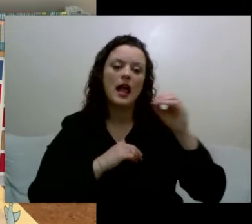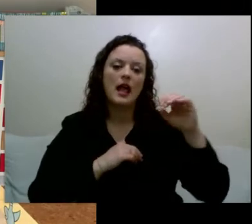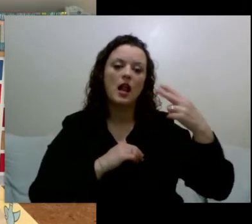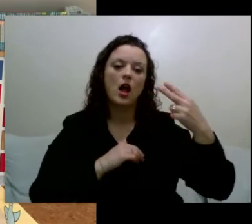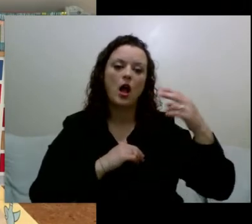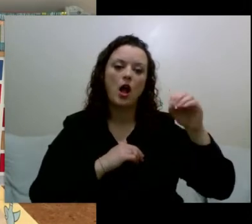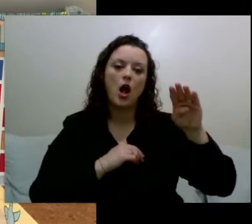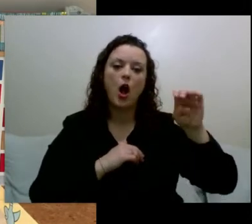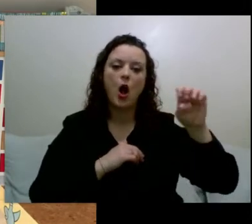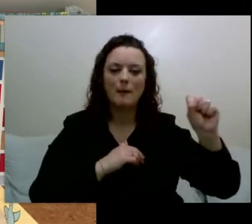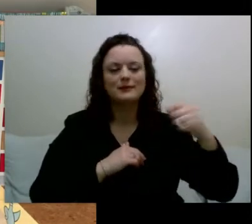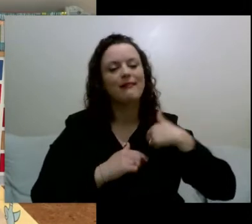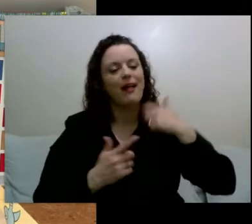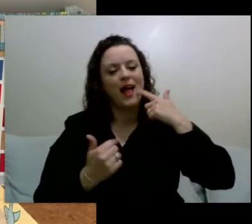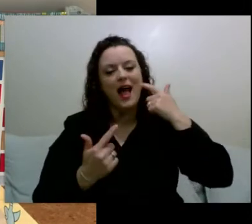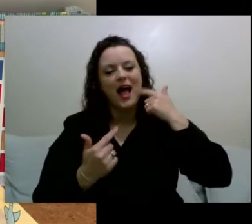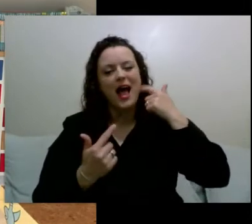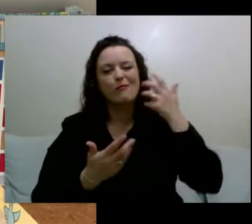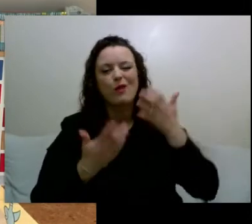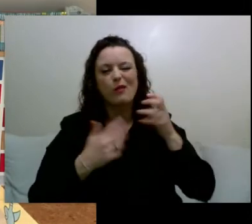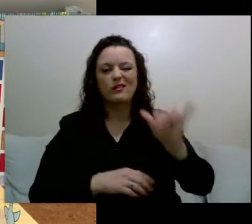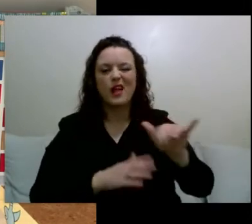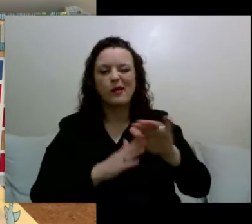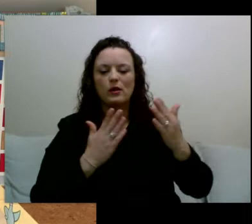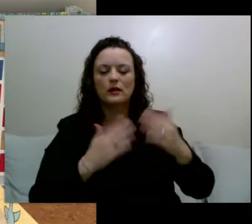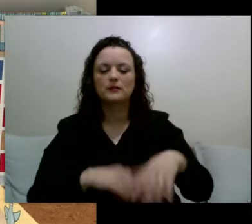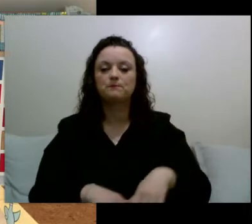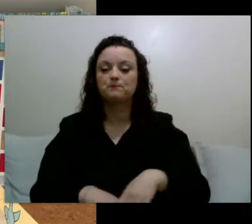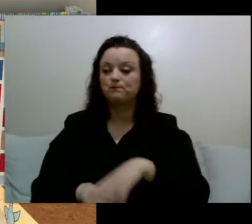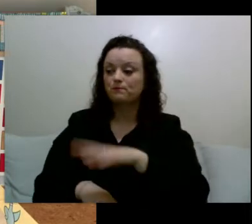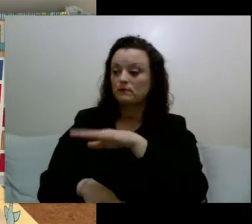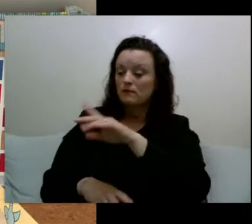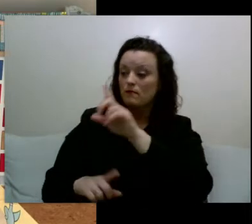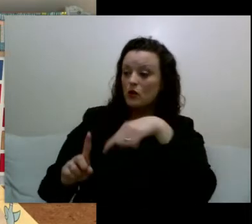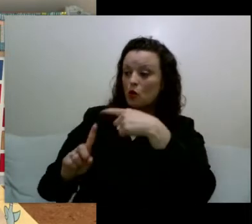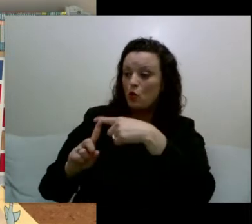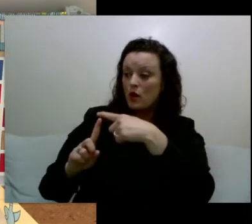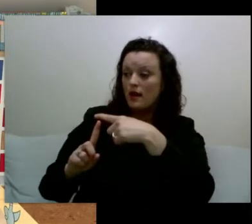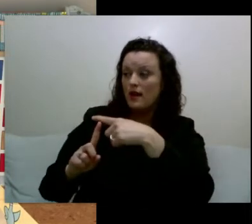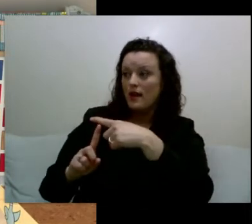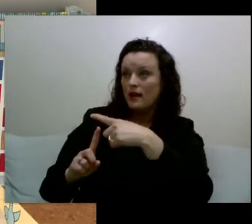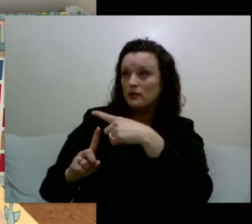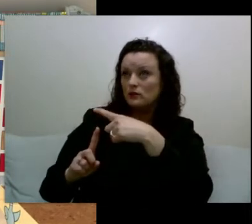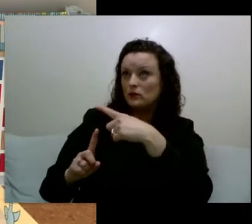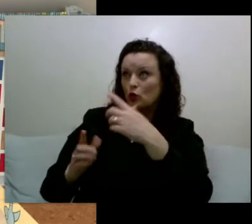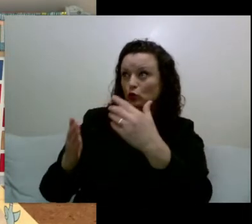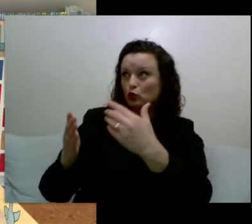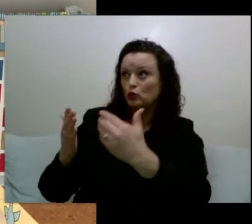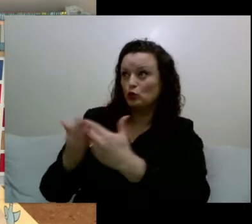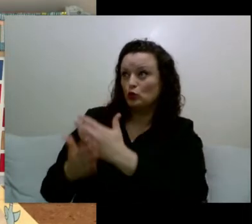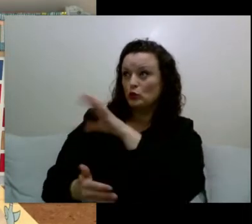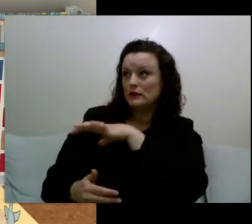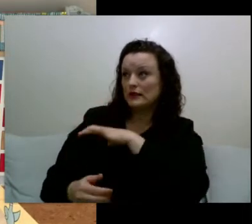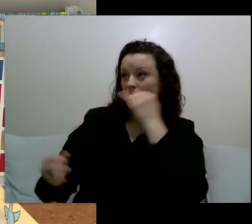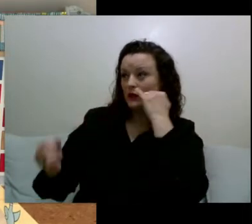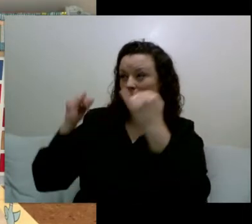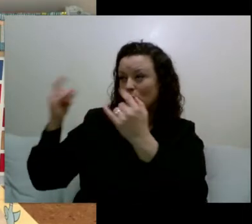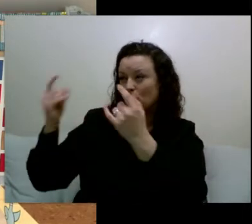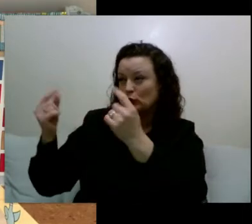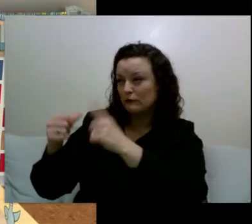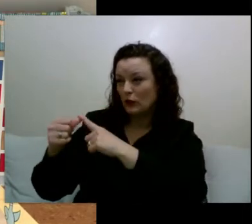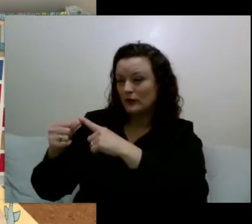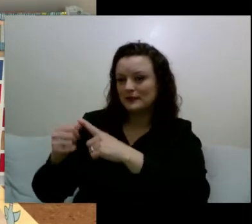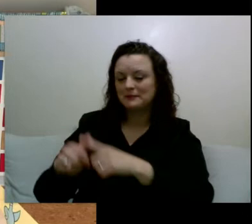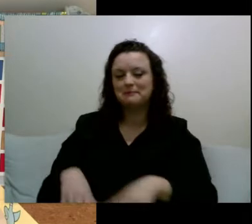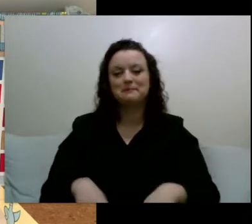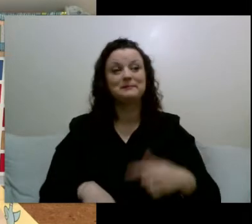laugh the most. When you get an idea for a new character or a series, what do you do first? I celebrate. And